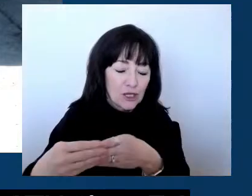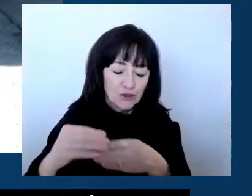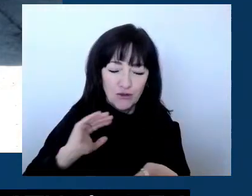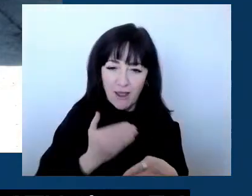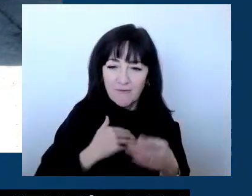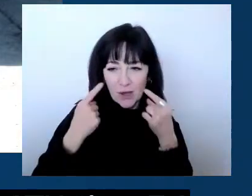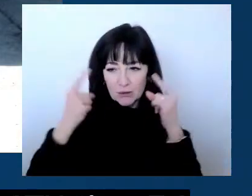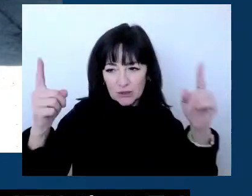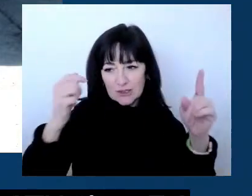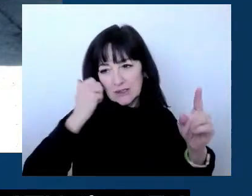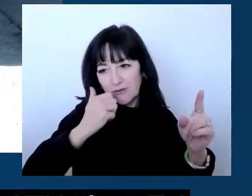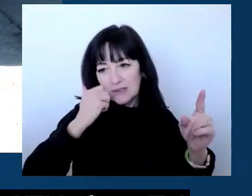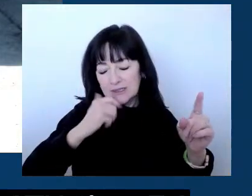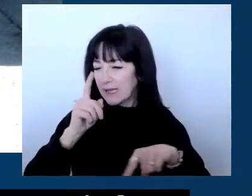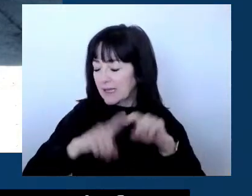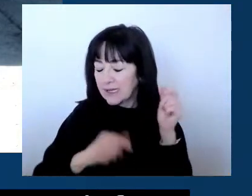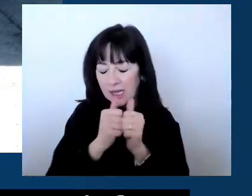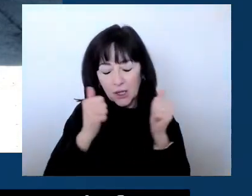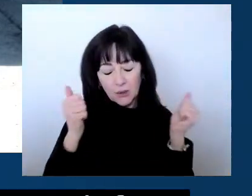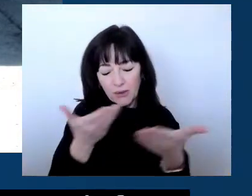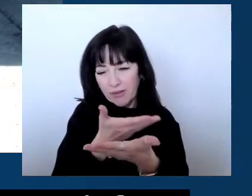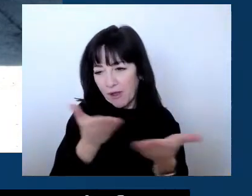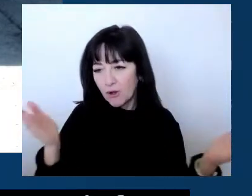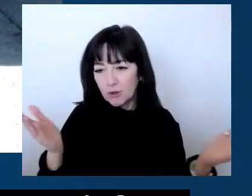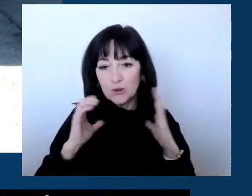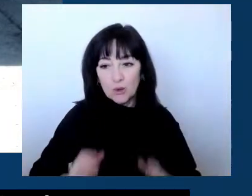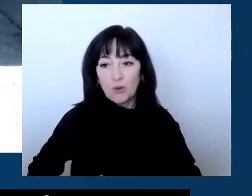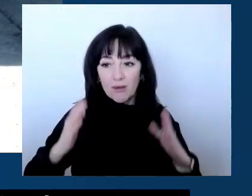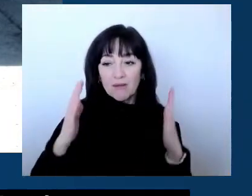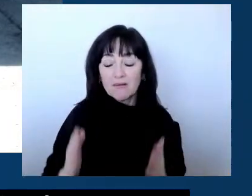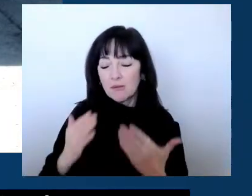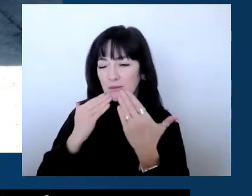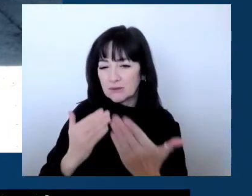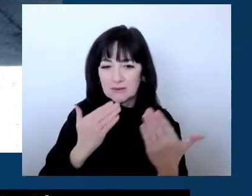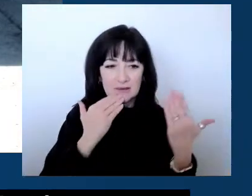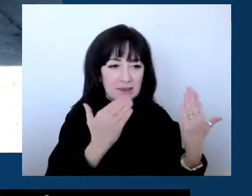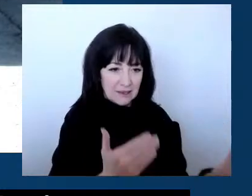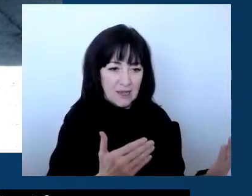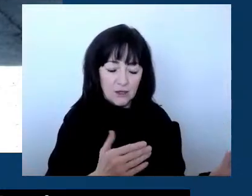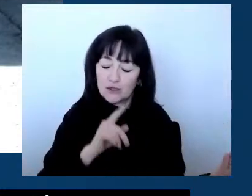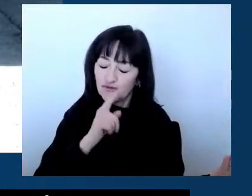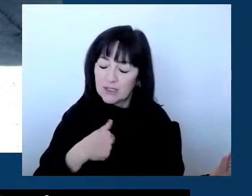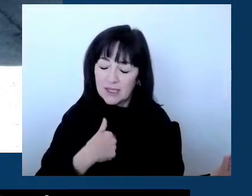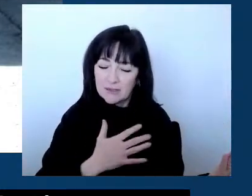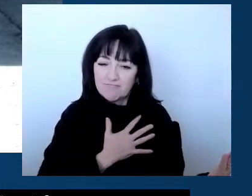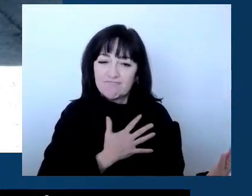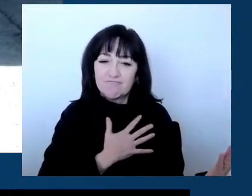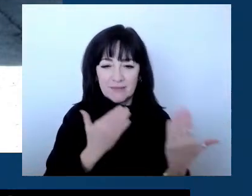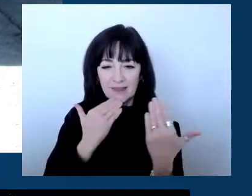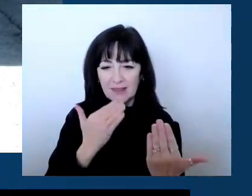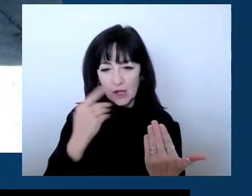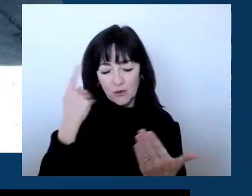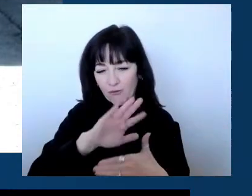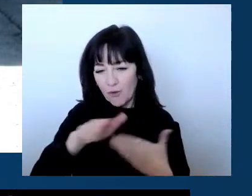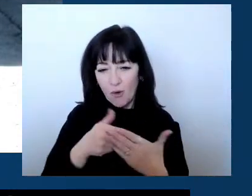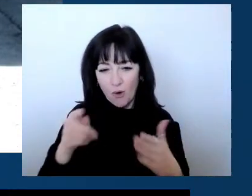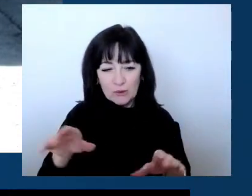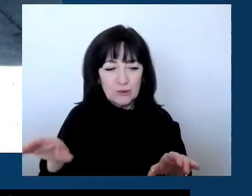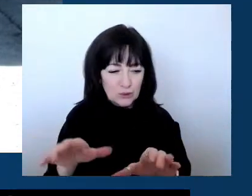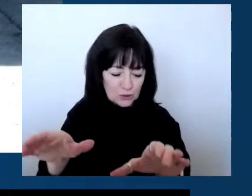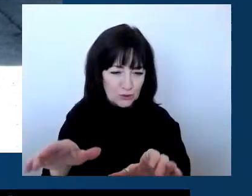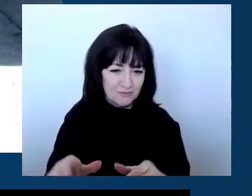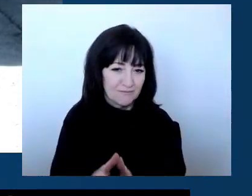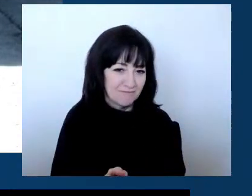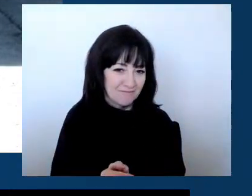you. So to the employees of DTC and DELDOT, my heartfelt thanks for all that you do. All right.